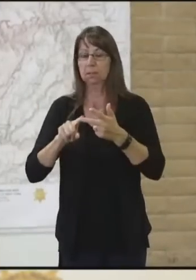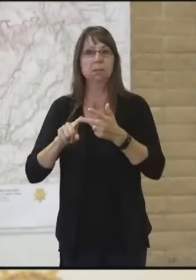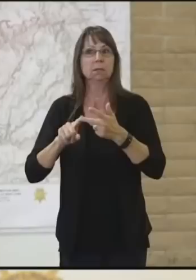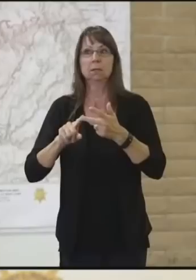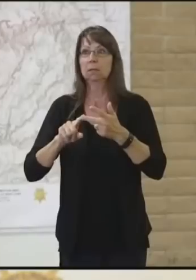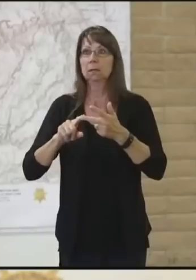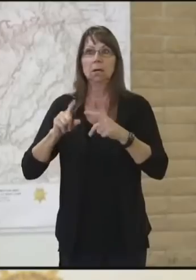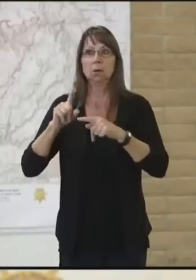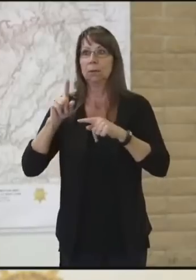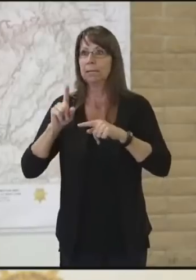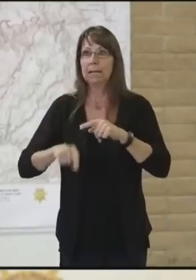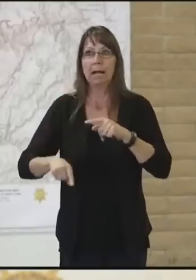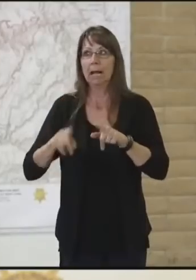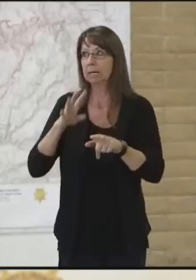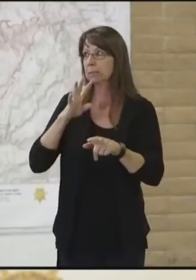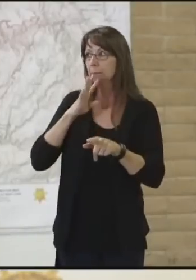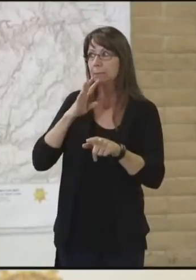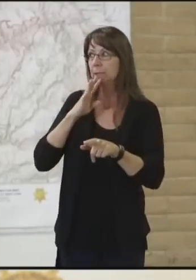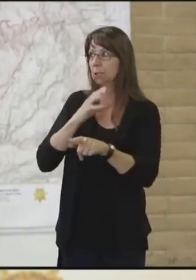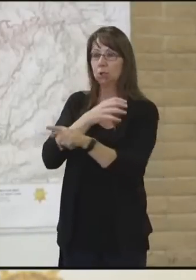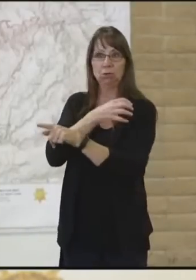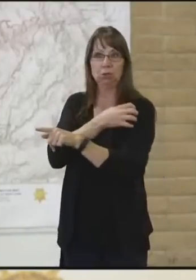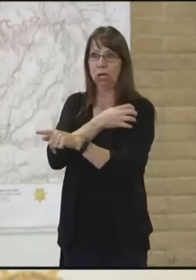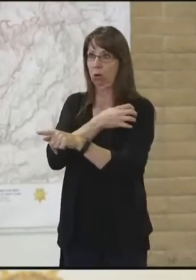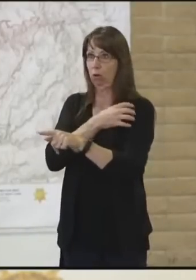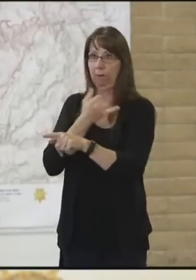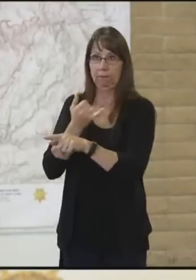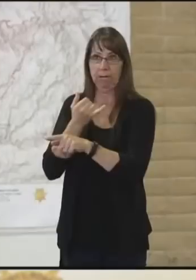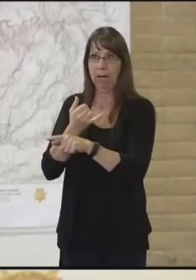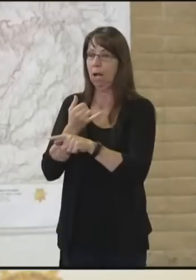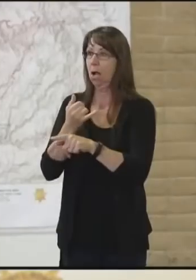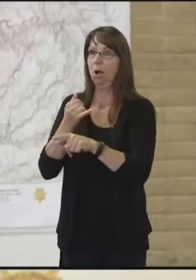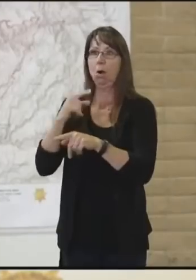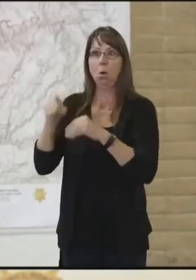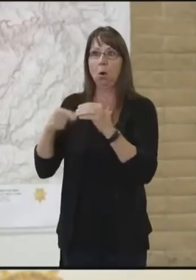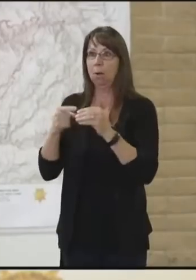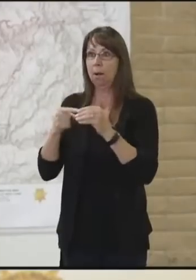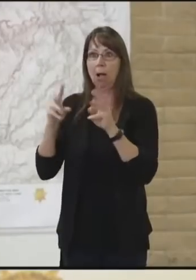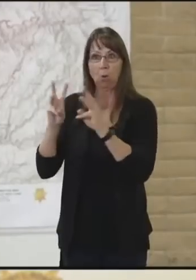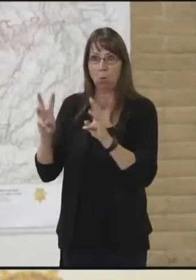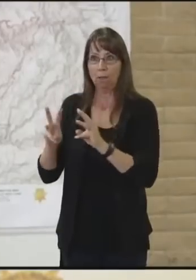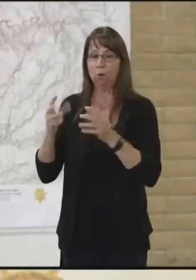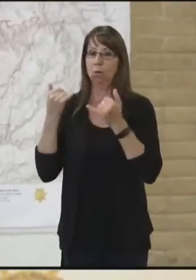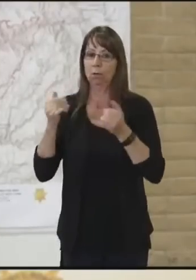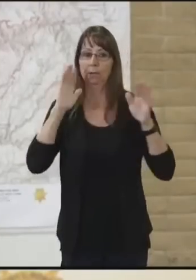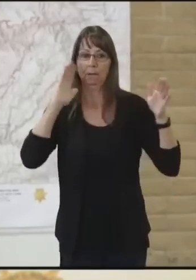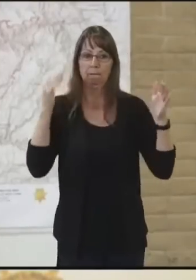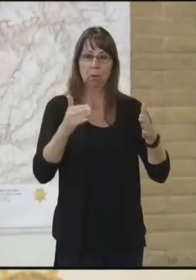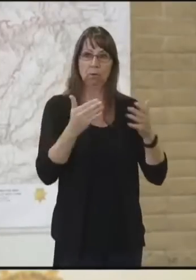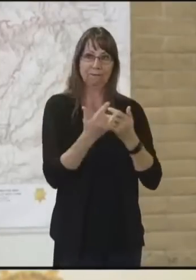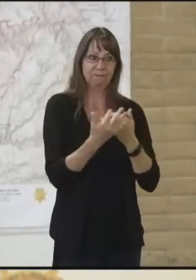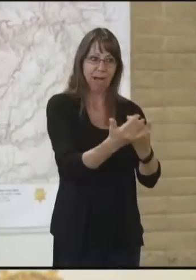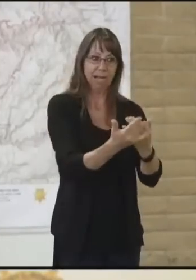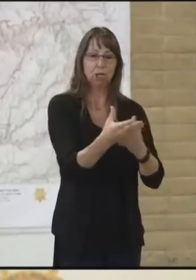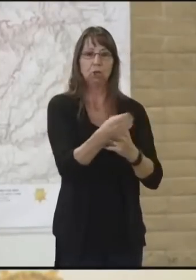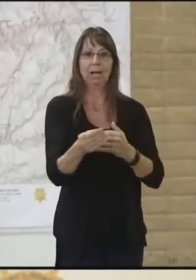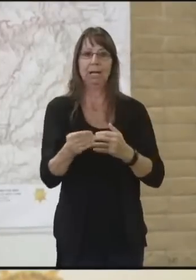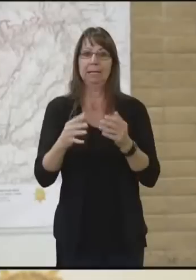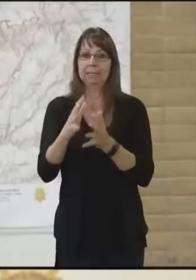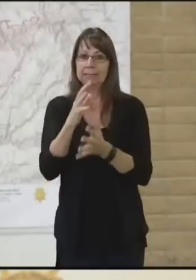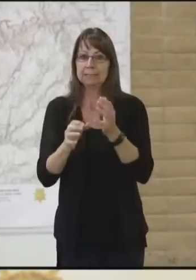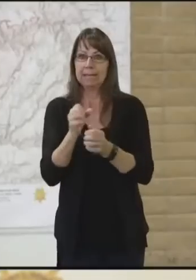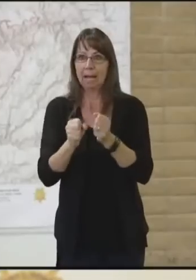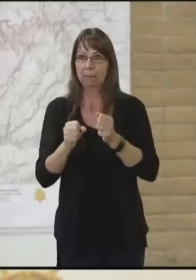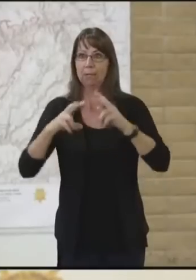to sheriff, we cannot speak to weather, we cannot speak to anything but fire and damage assessment. So I'm going to bring our